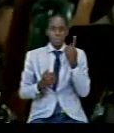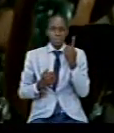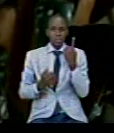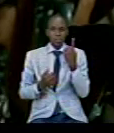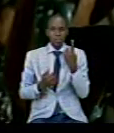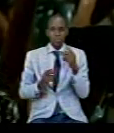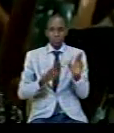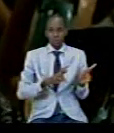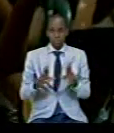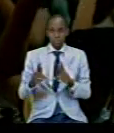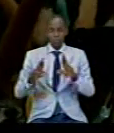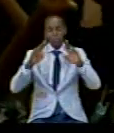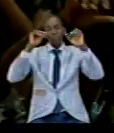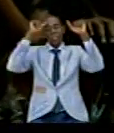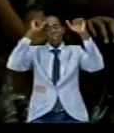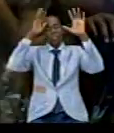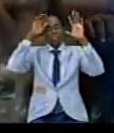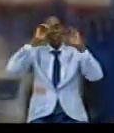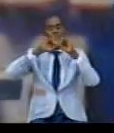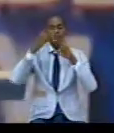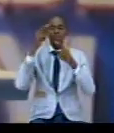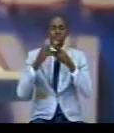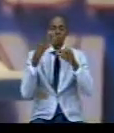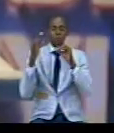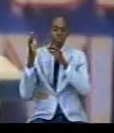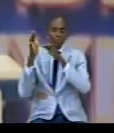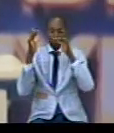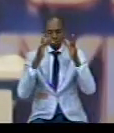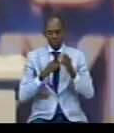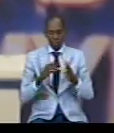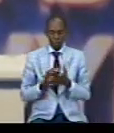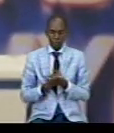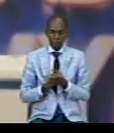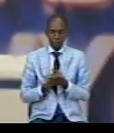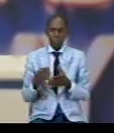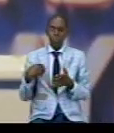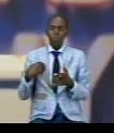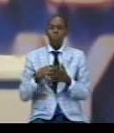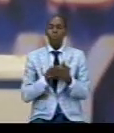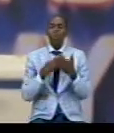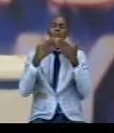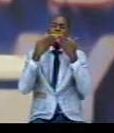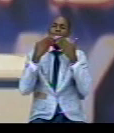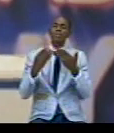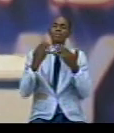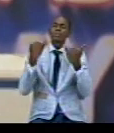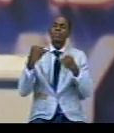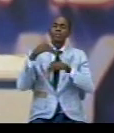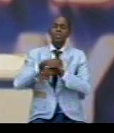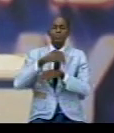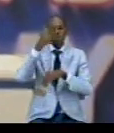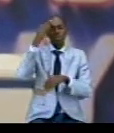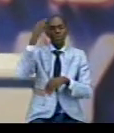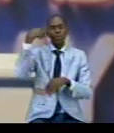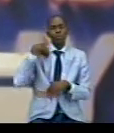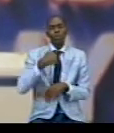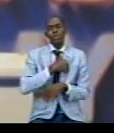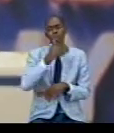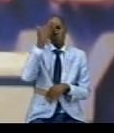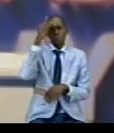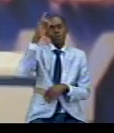Father, in the name of Jesus, we thank you tonight because we know you are a mighty God,